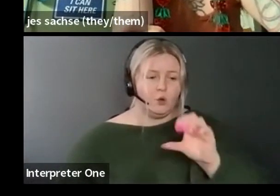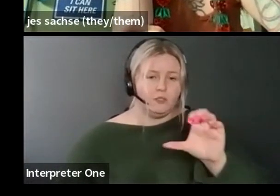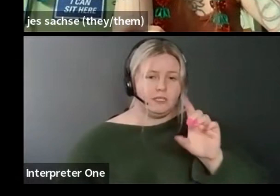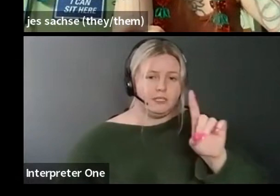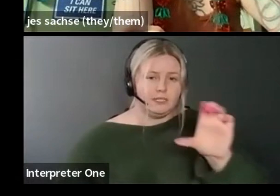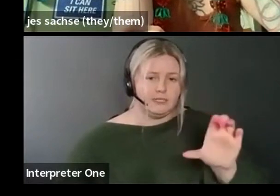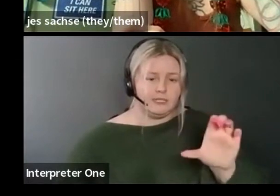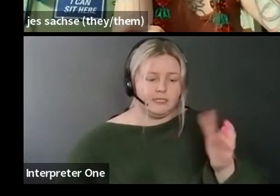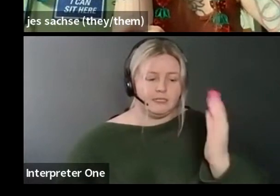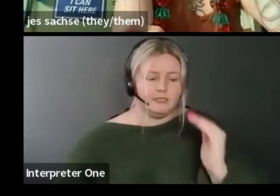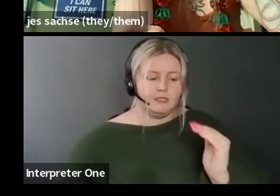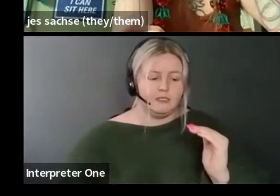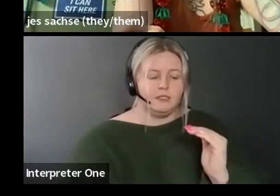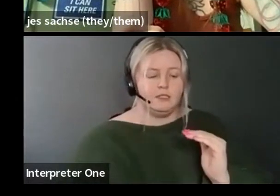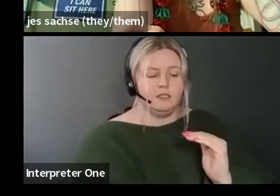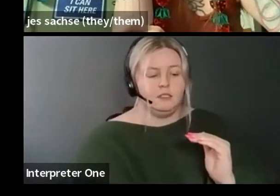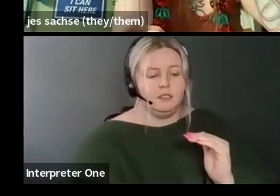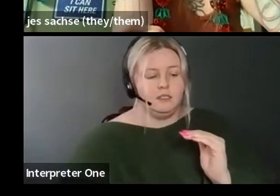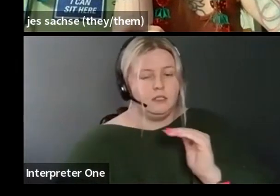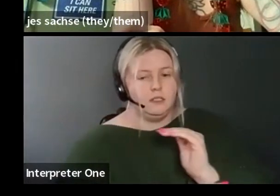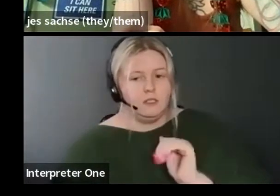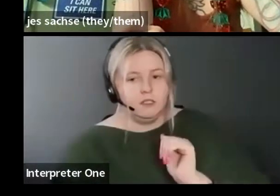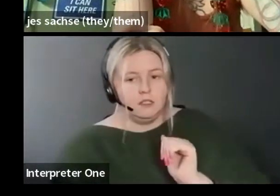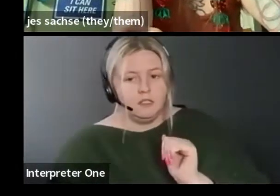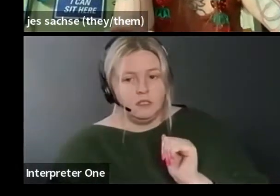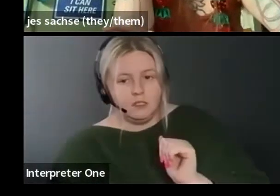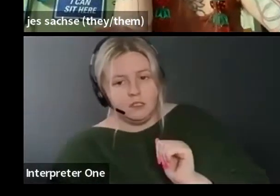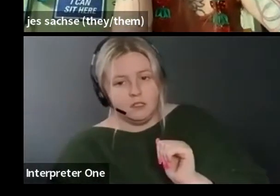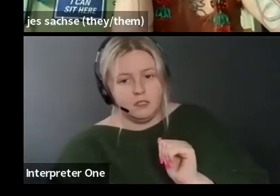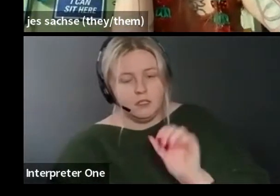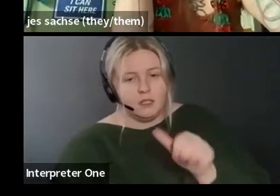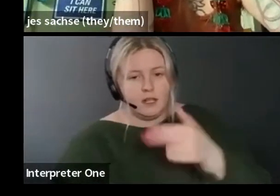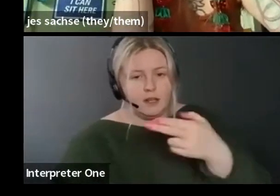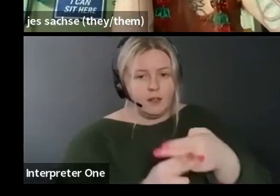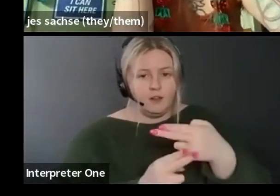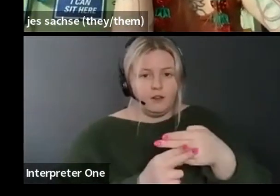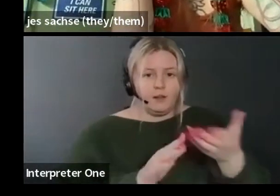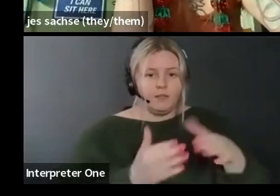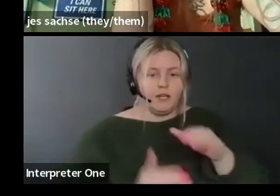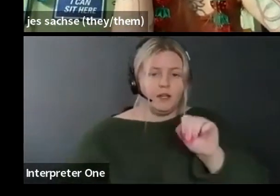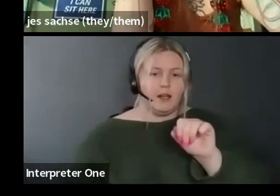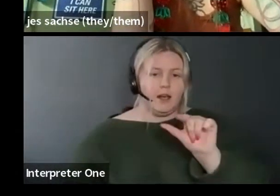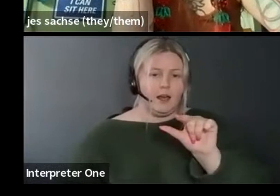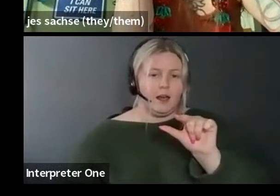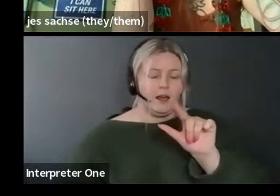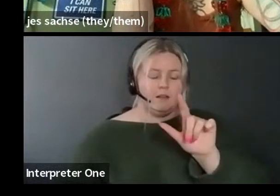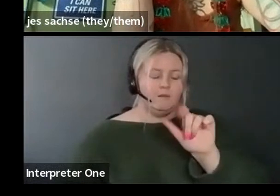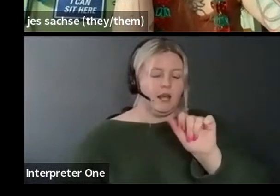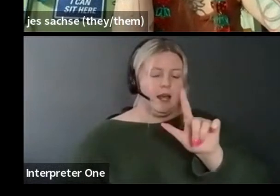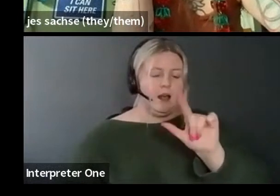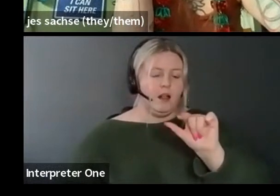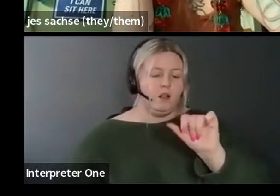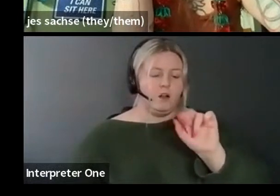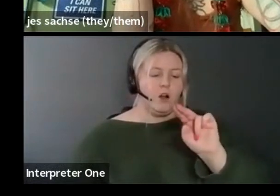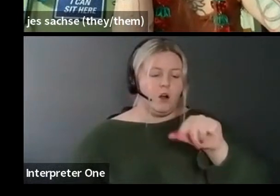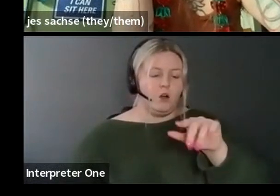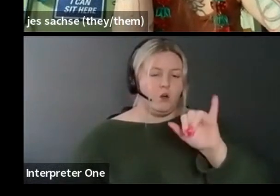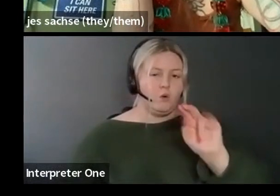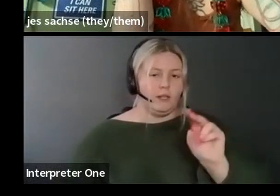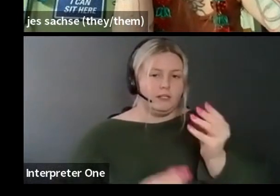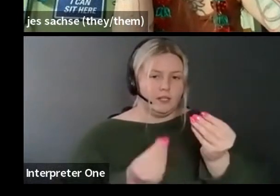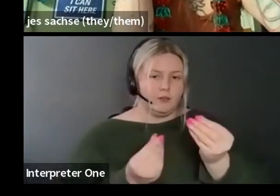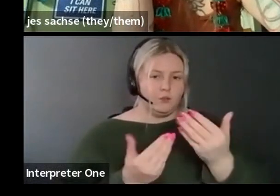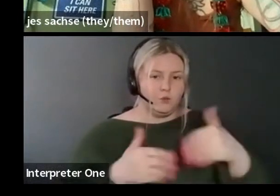I can say Abdurrahman Abdi, who also died on Algonquin territory due to like carceral violence. I can